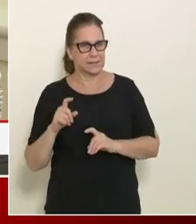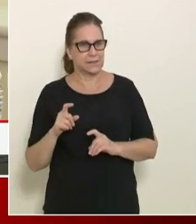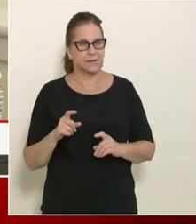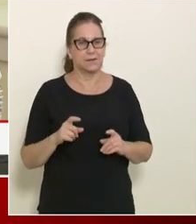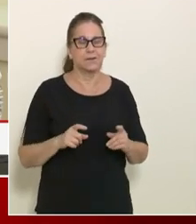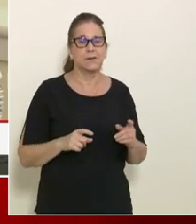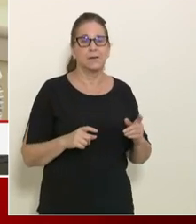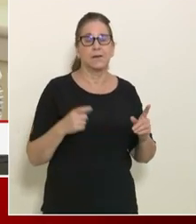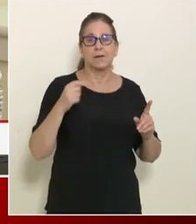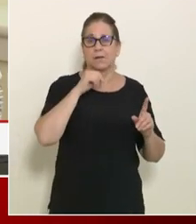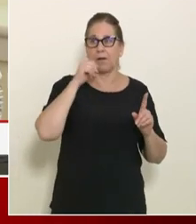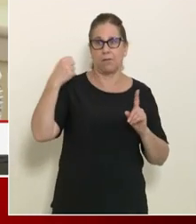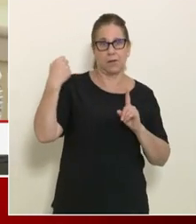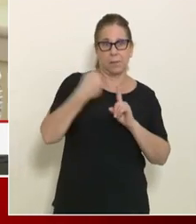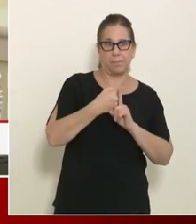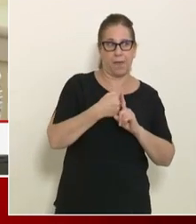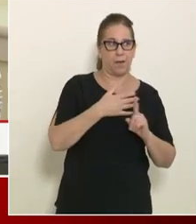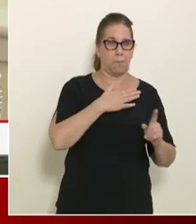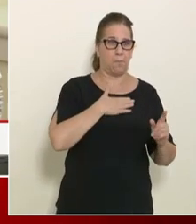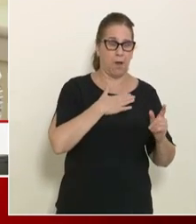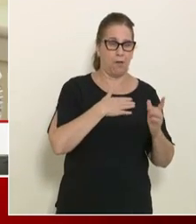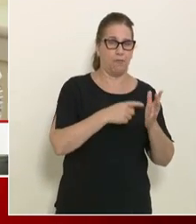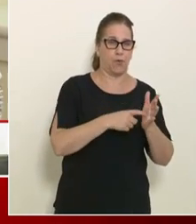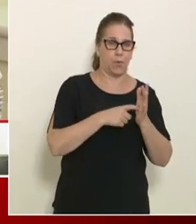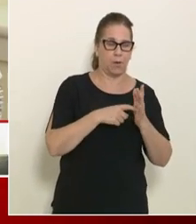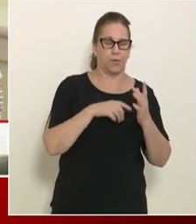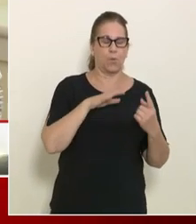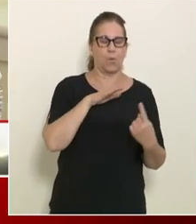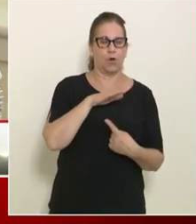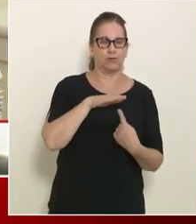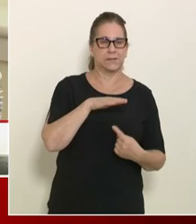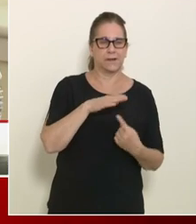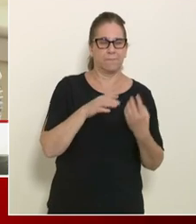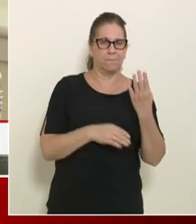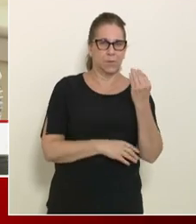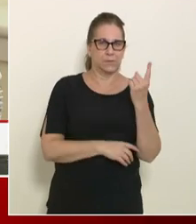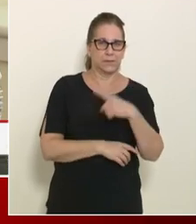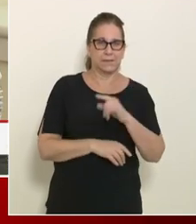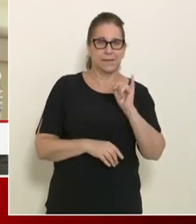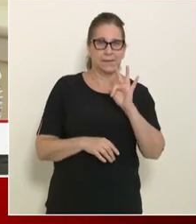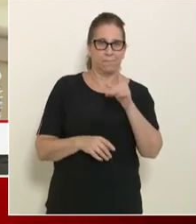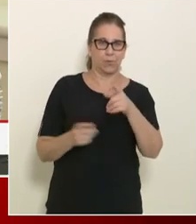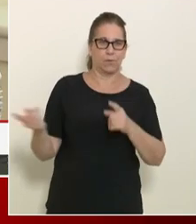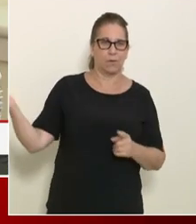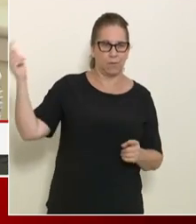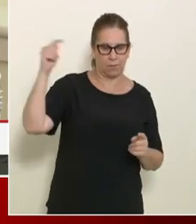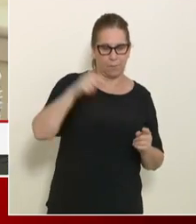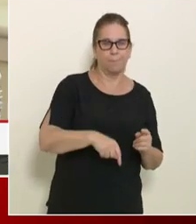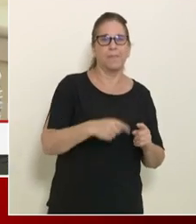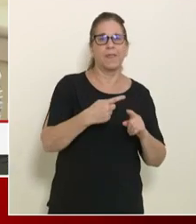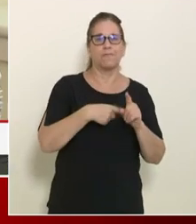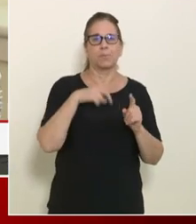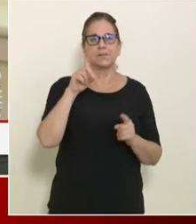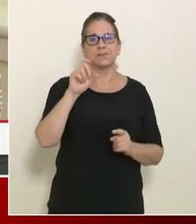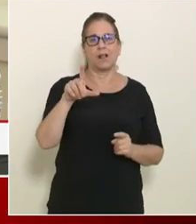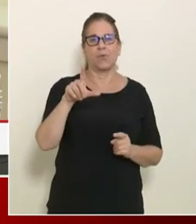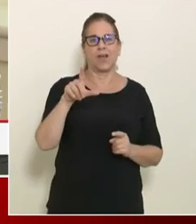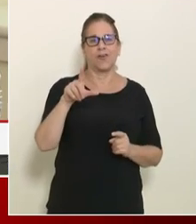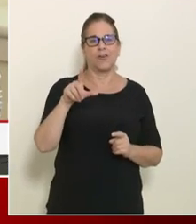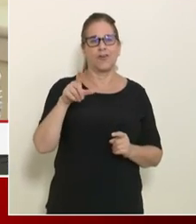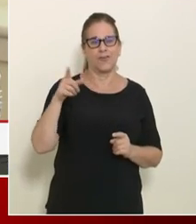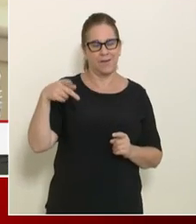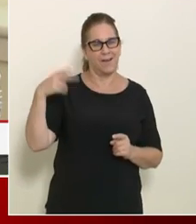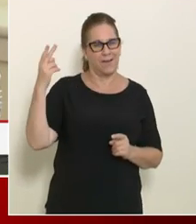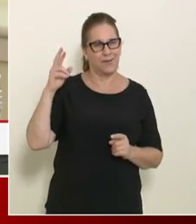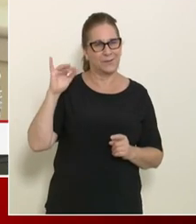that. Their testing was never a replacement for quarantine, so as there may be a recommendation that people who